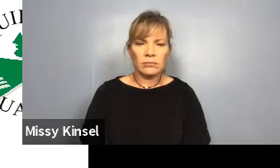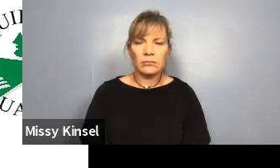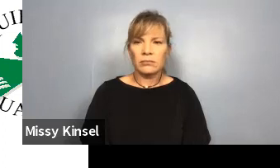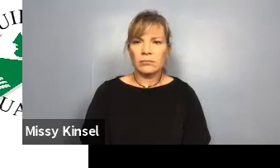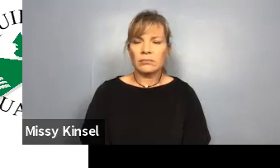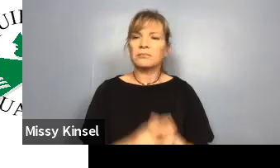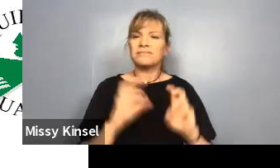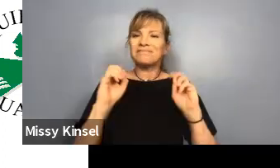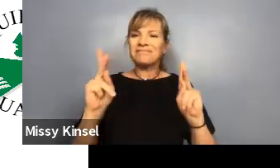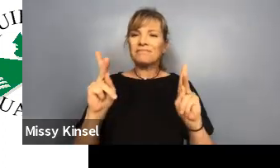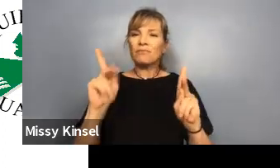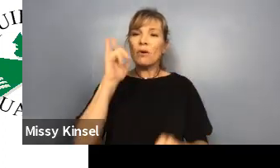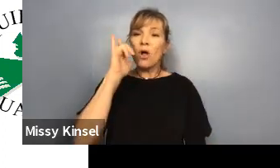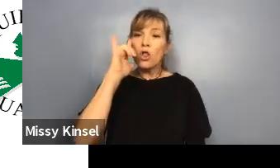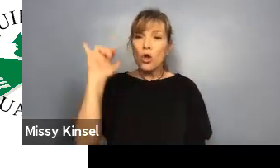All right, so it looks like,